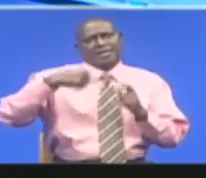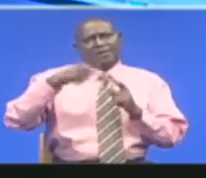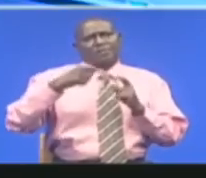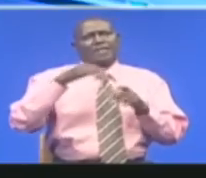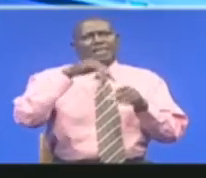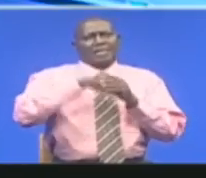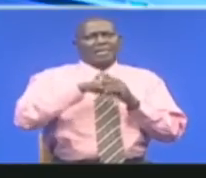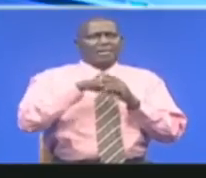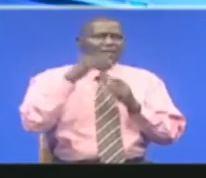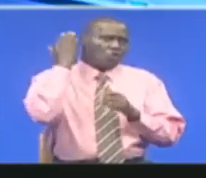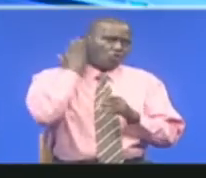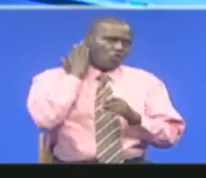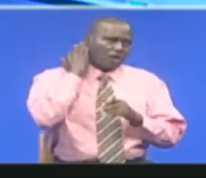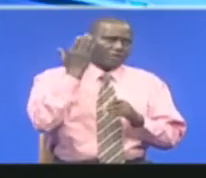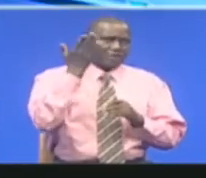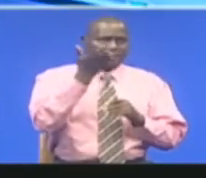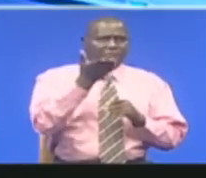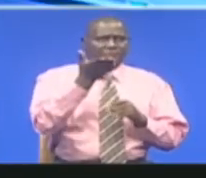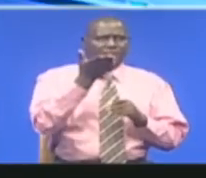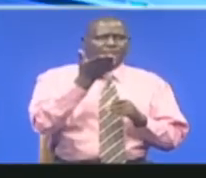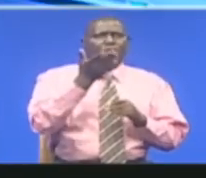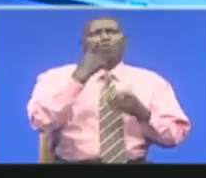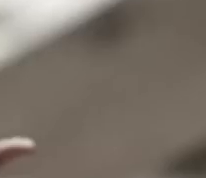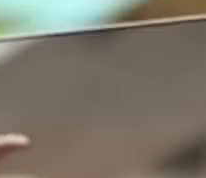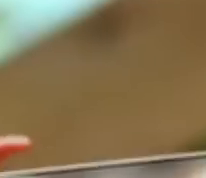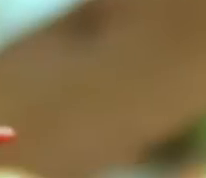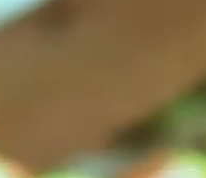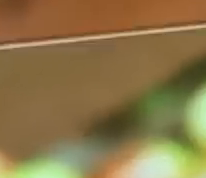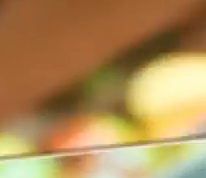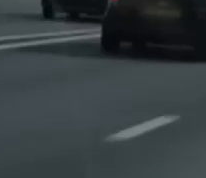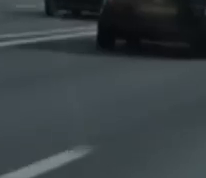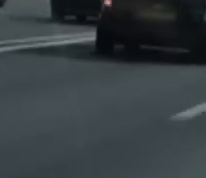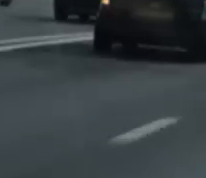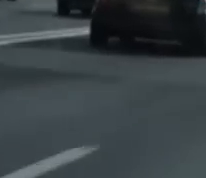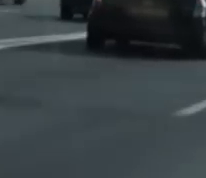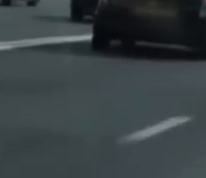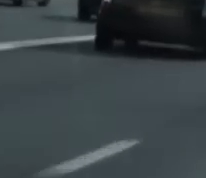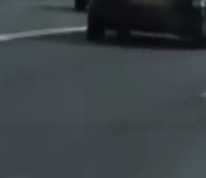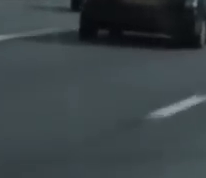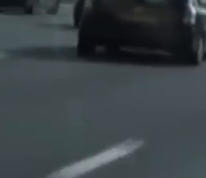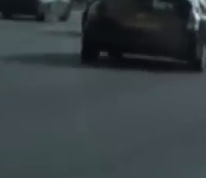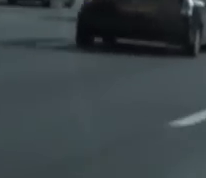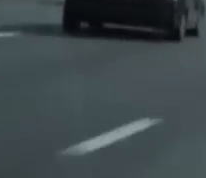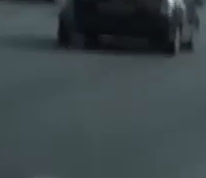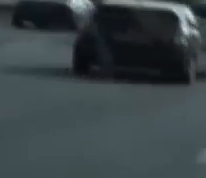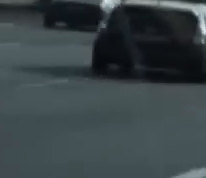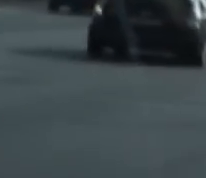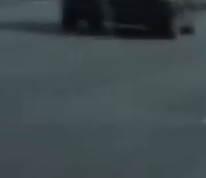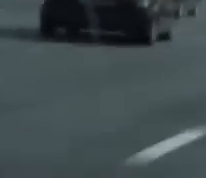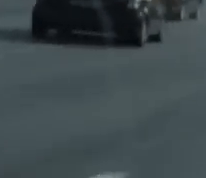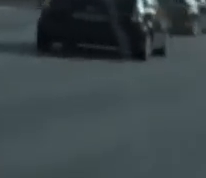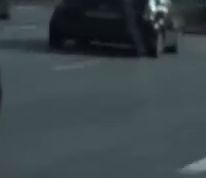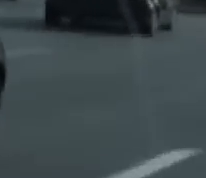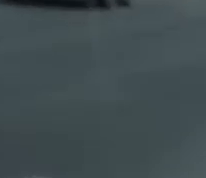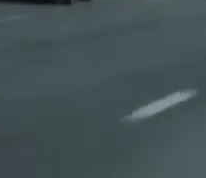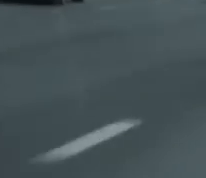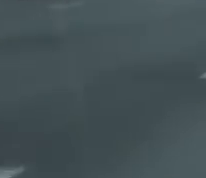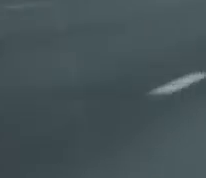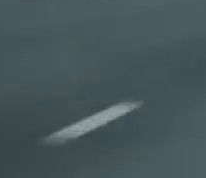in the Netherlands, and what lessons Kenya can learn from it. The dairy industry in the Netherlands is one of the most elaborate and